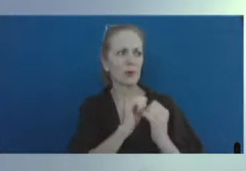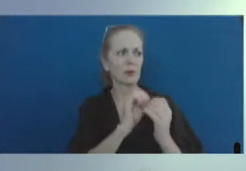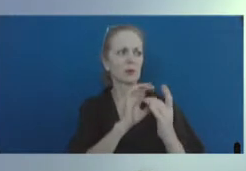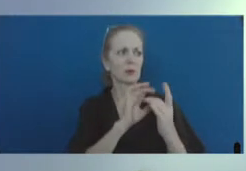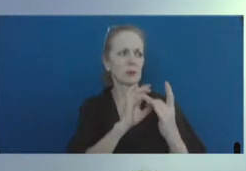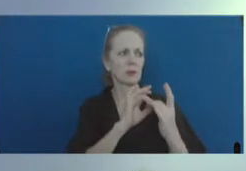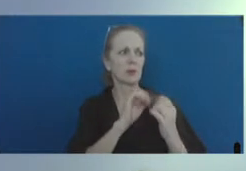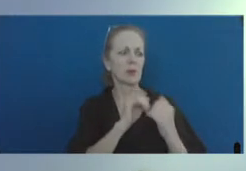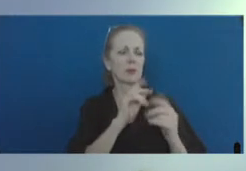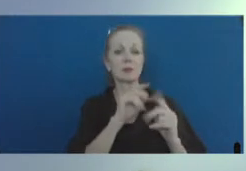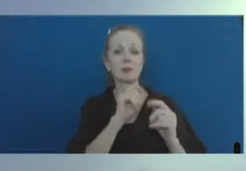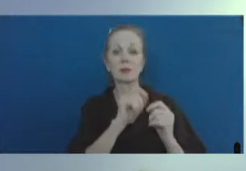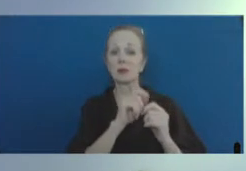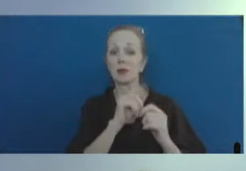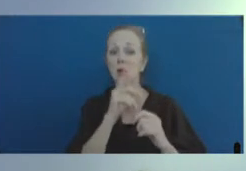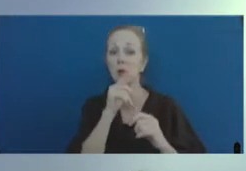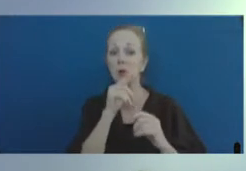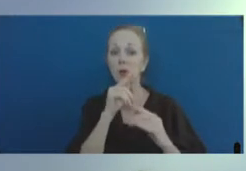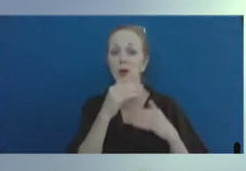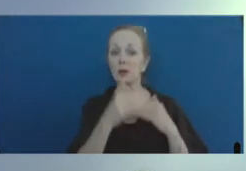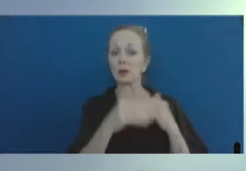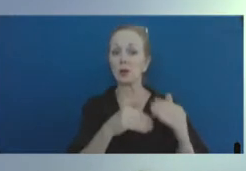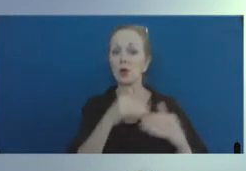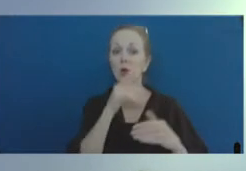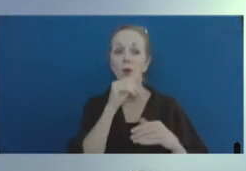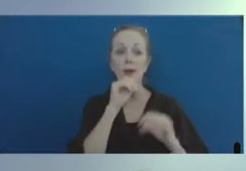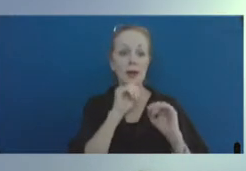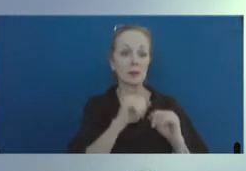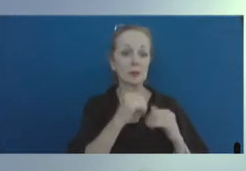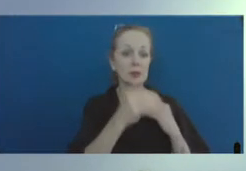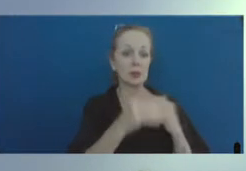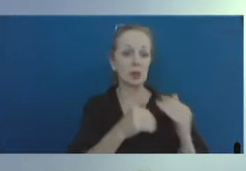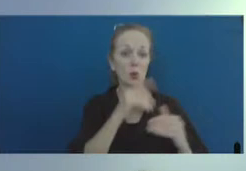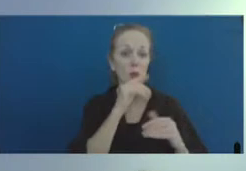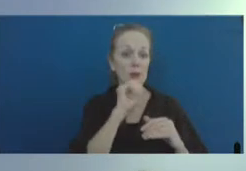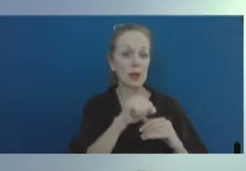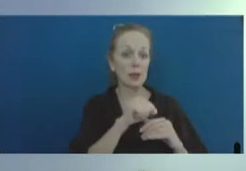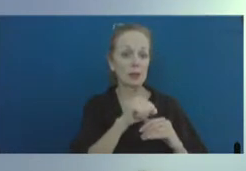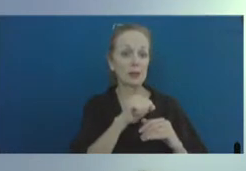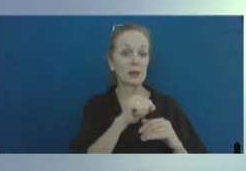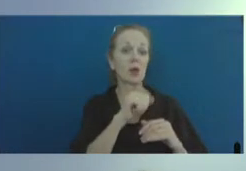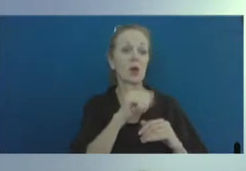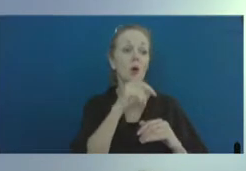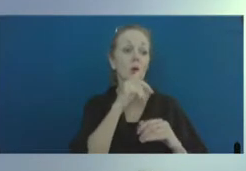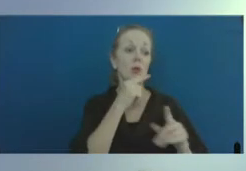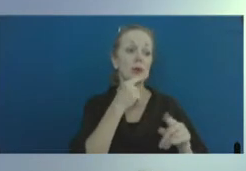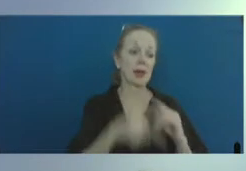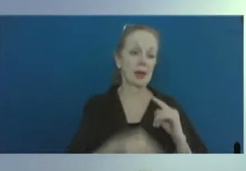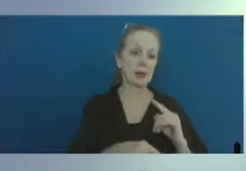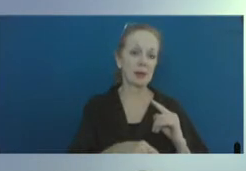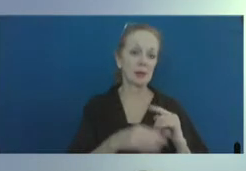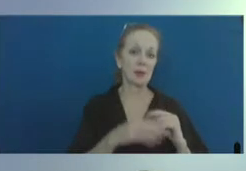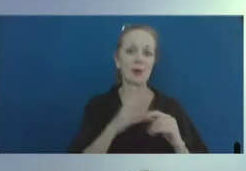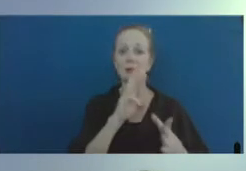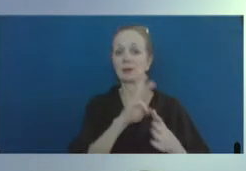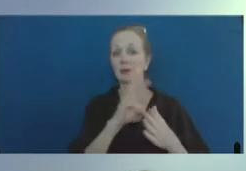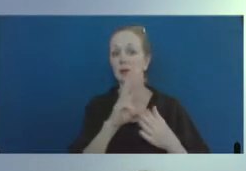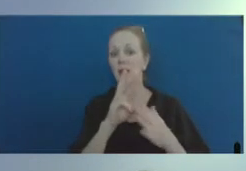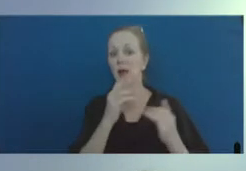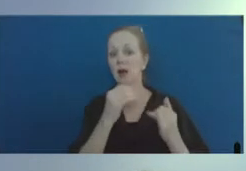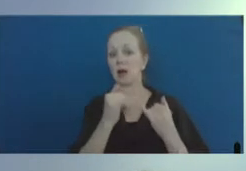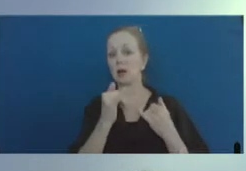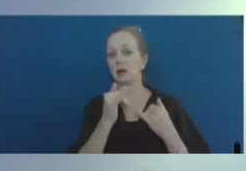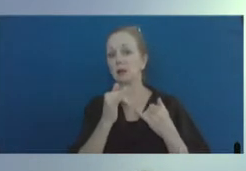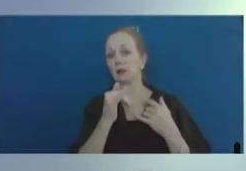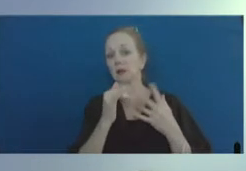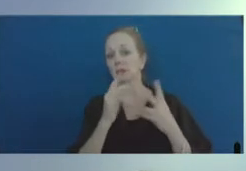who can proceed and who can't, right? And so given that we only have a six-week line, there are going to be people who have